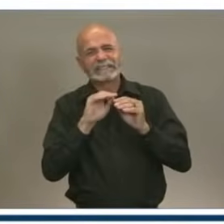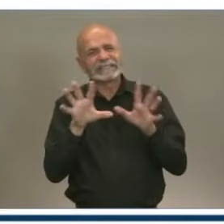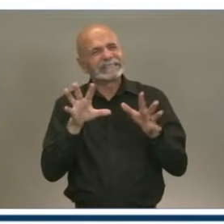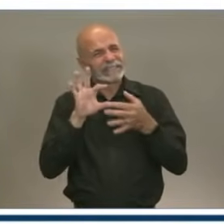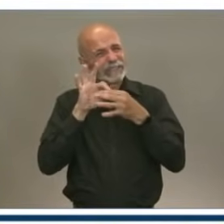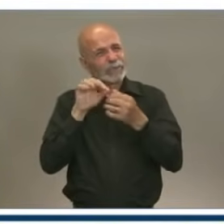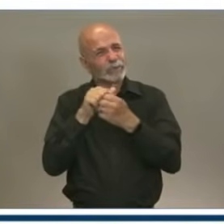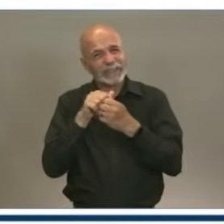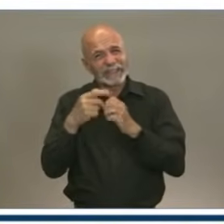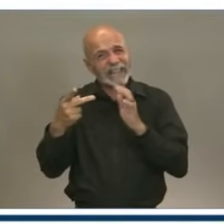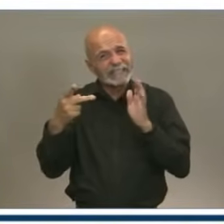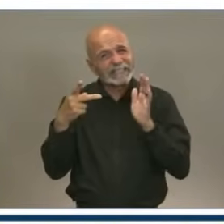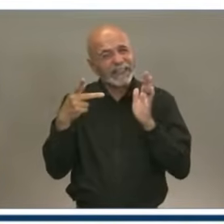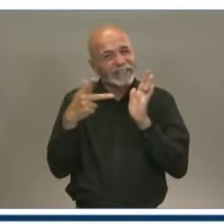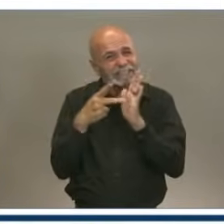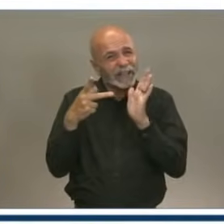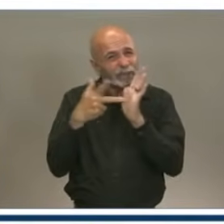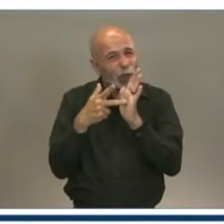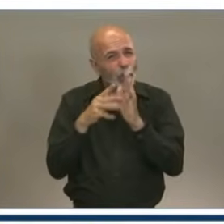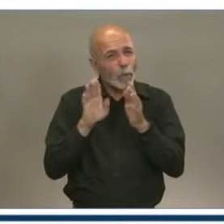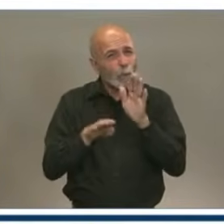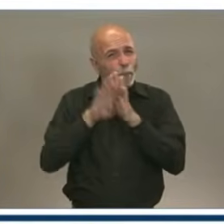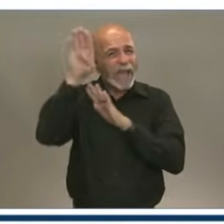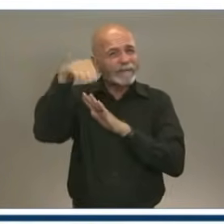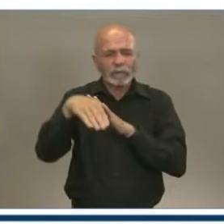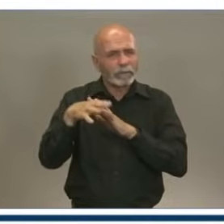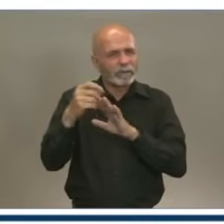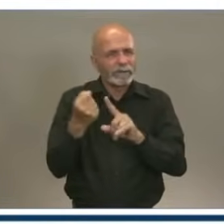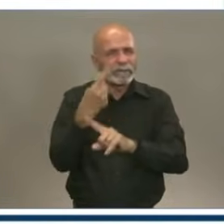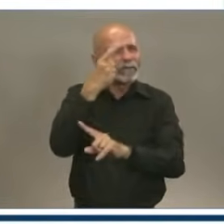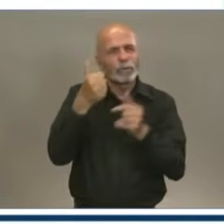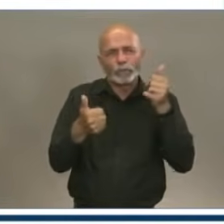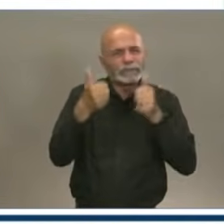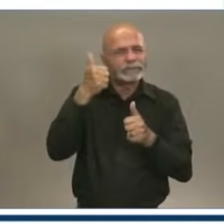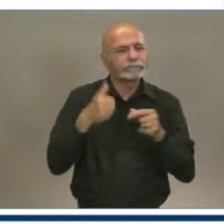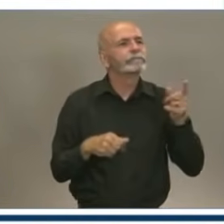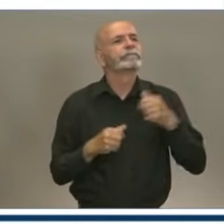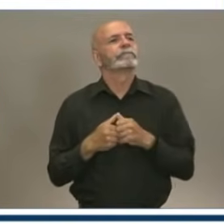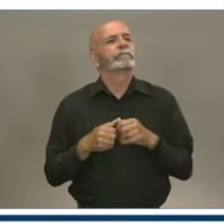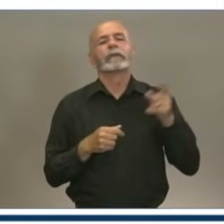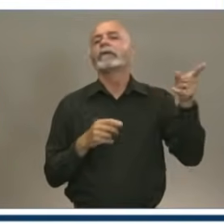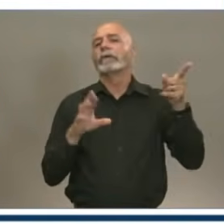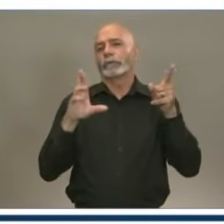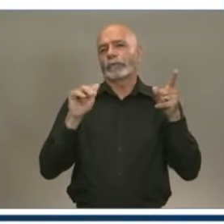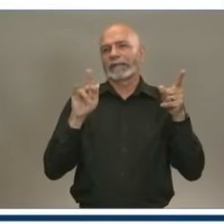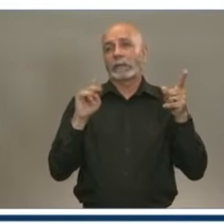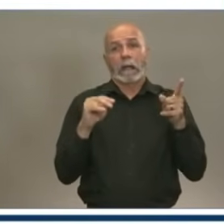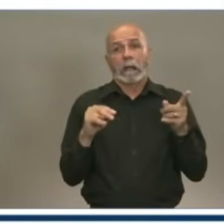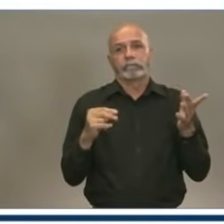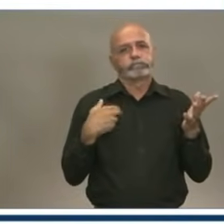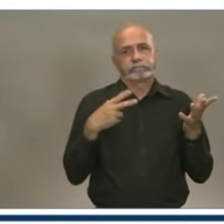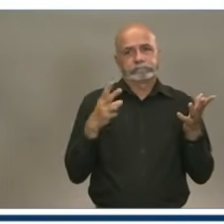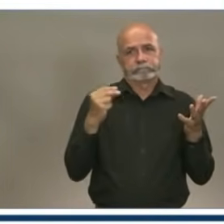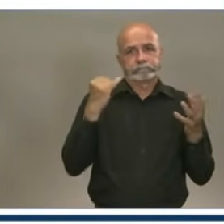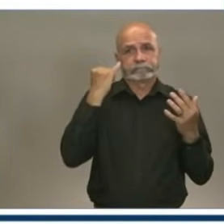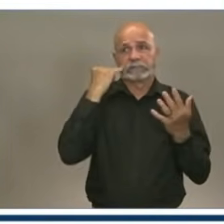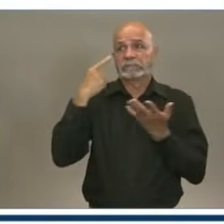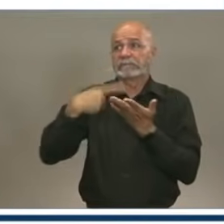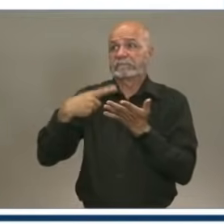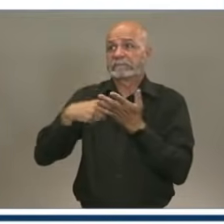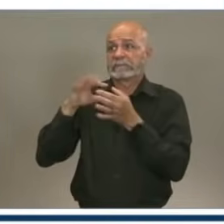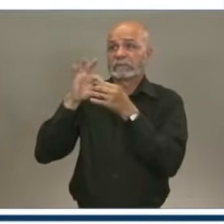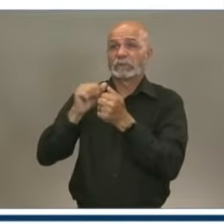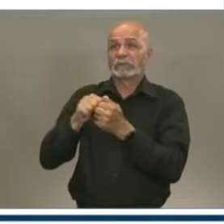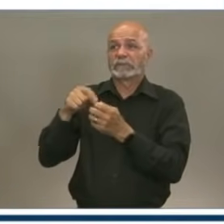of COVID or if there are other mitigating circumstances. I don't have localized information on why that would